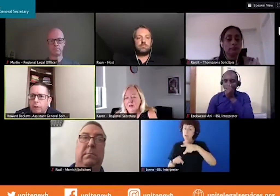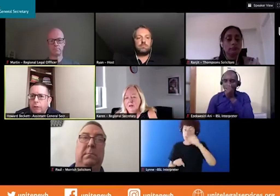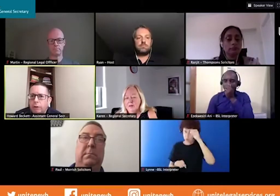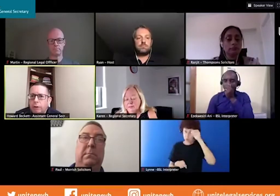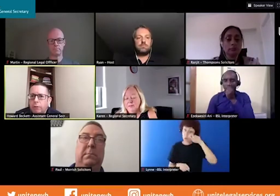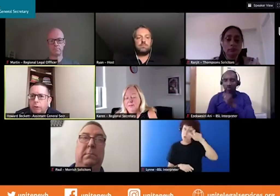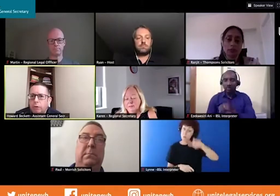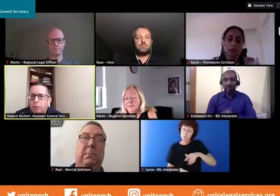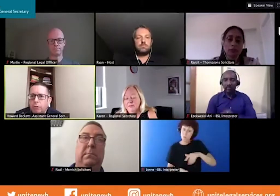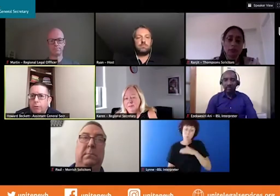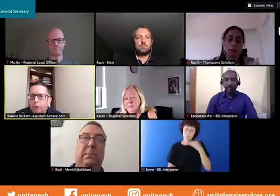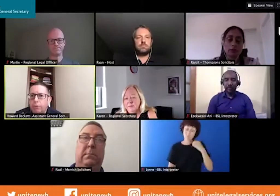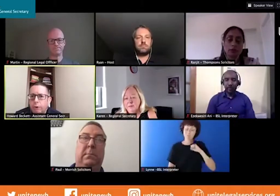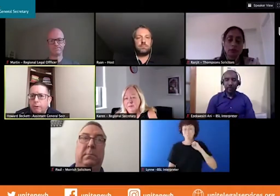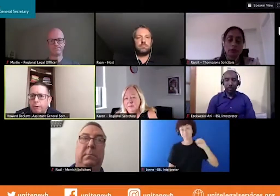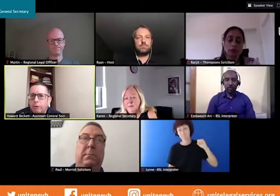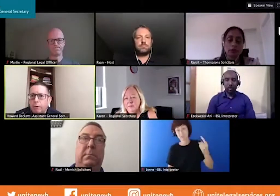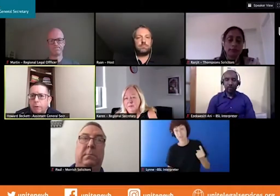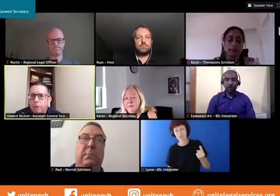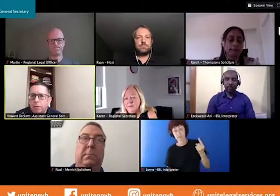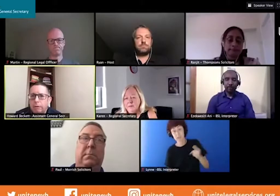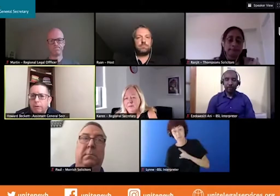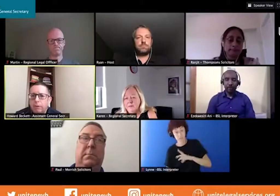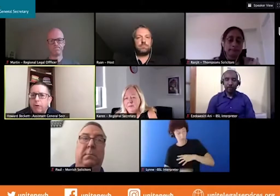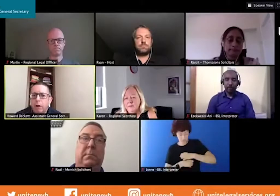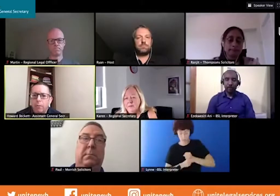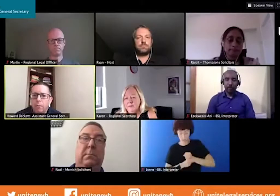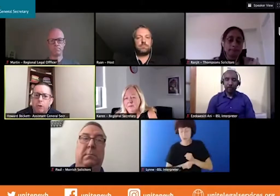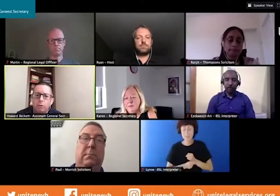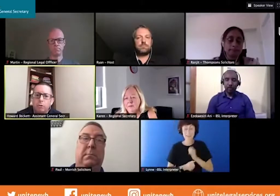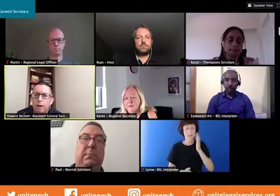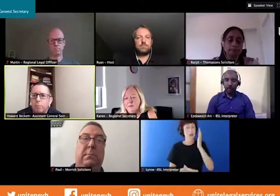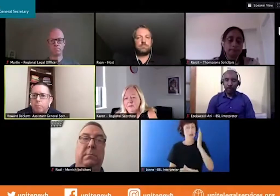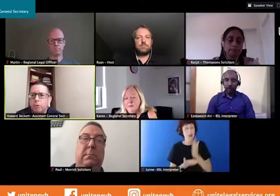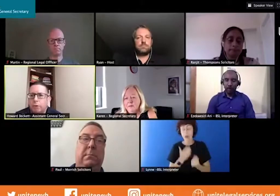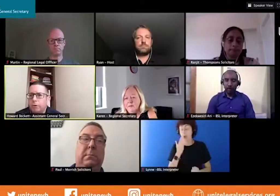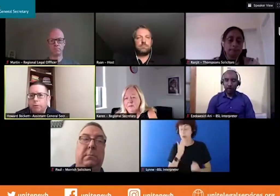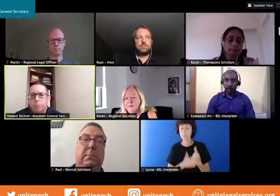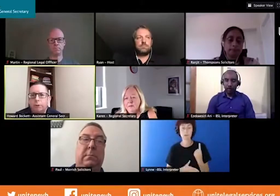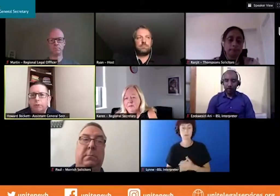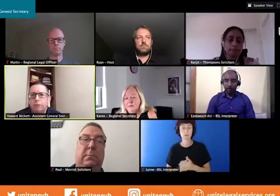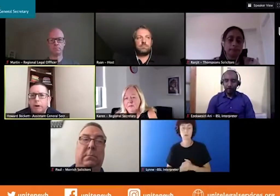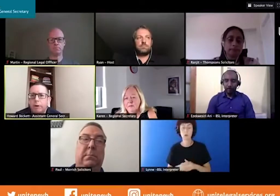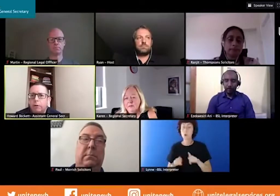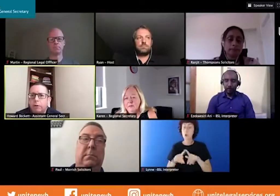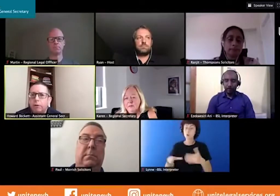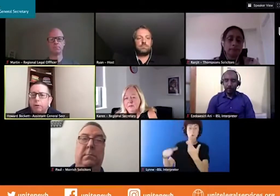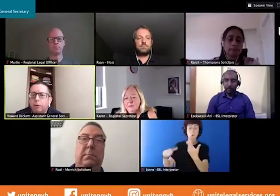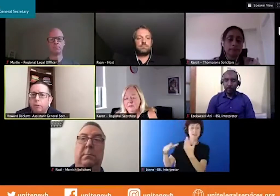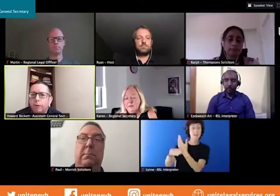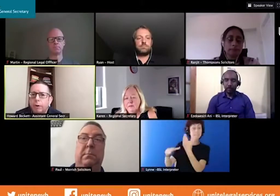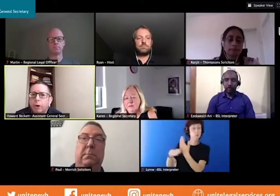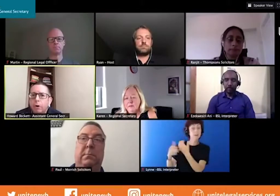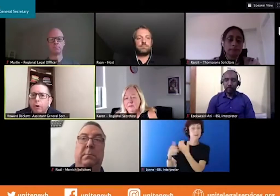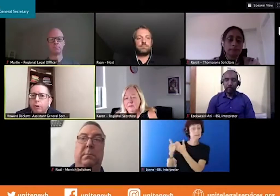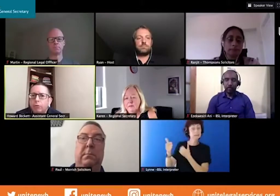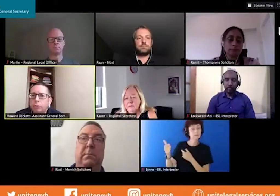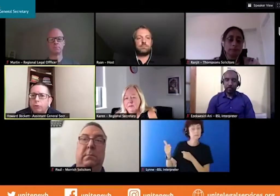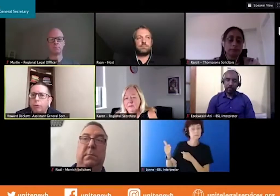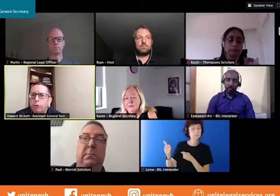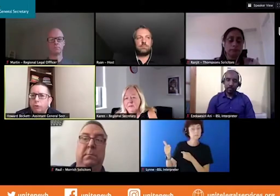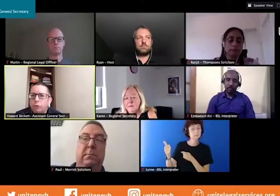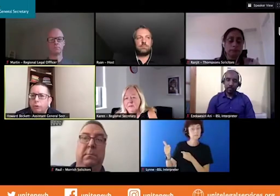the stress that they've been placed under. And we also have employers, and British Airways is the obvious one, who chose to